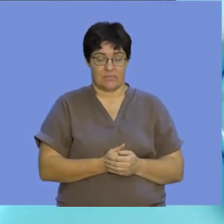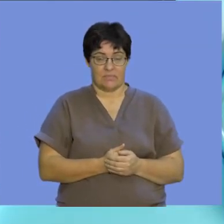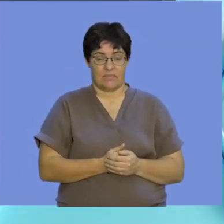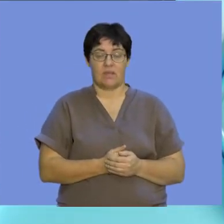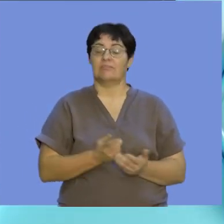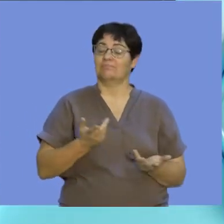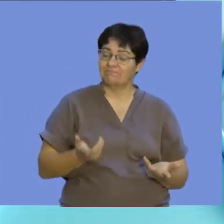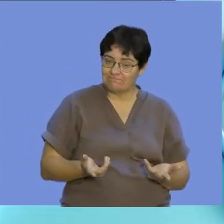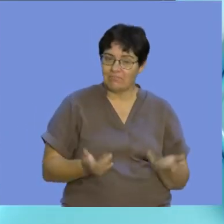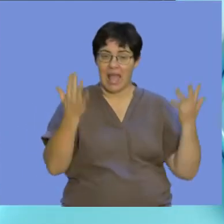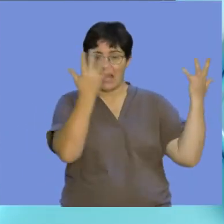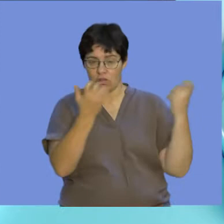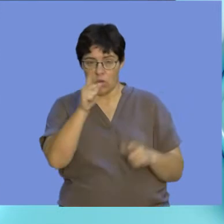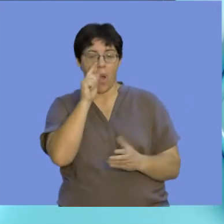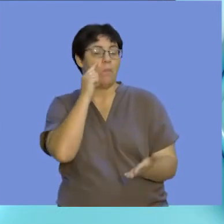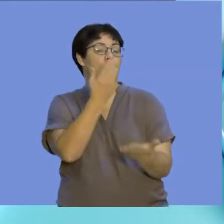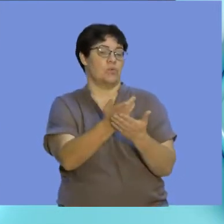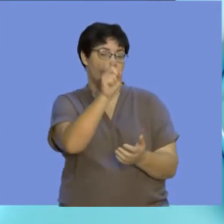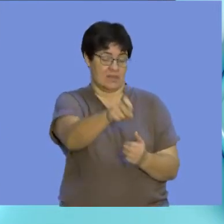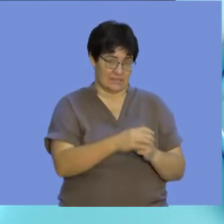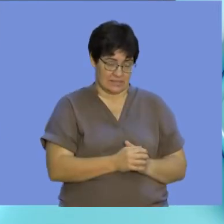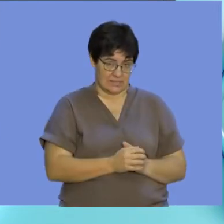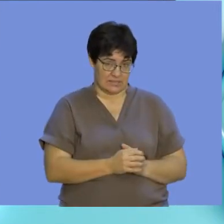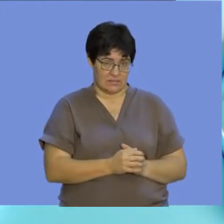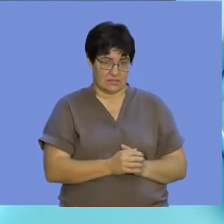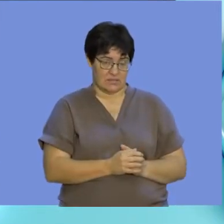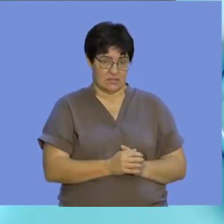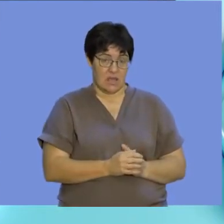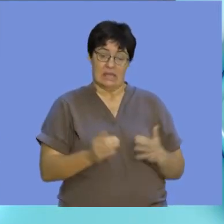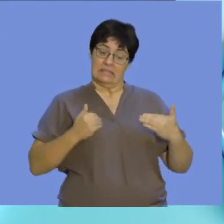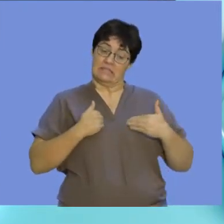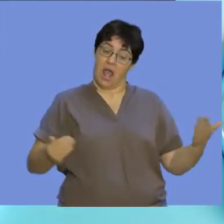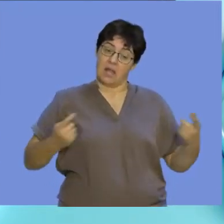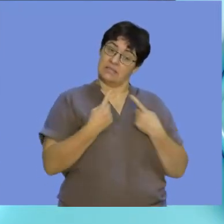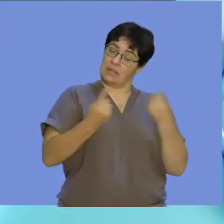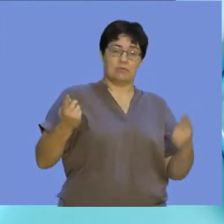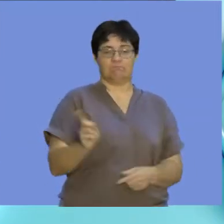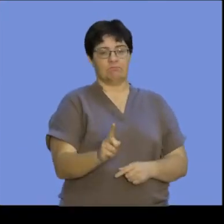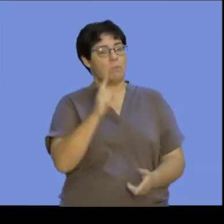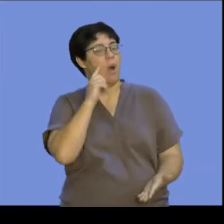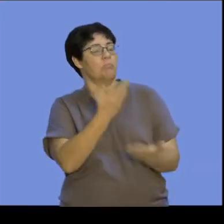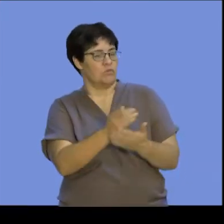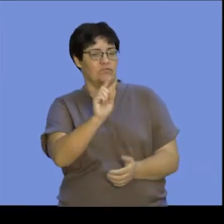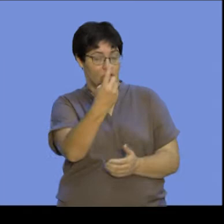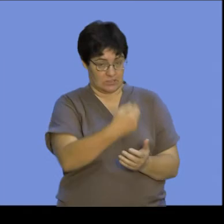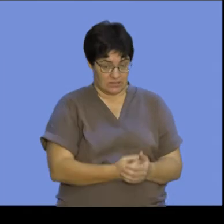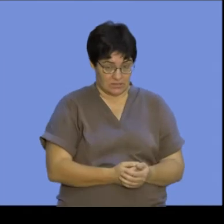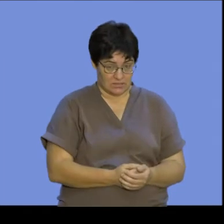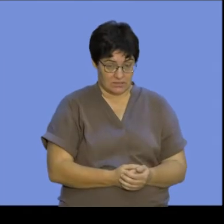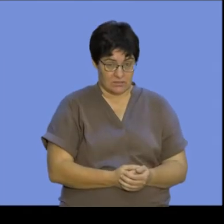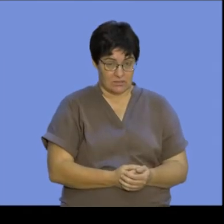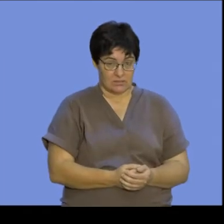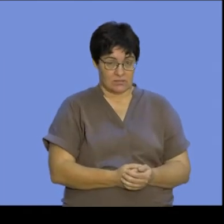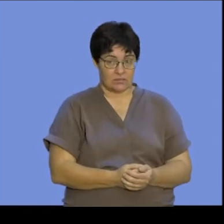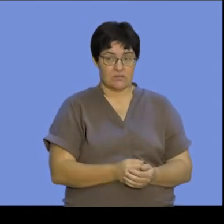something I have to prove. We do not start with that statement. So that means we have to go